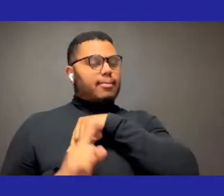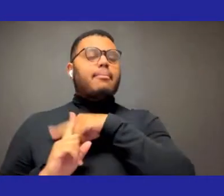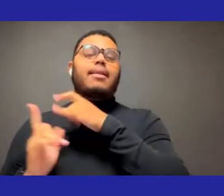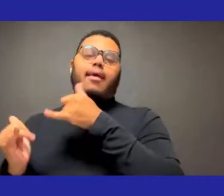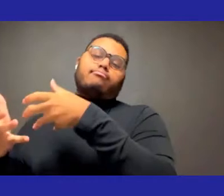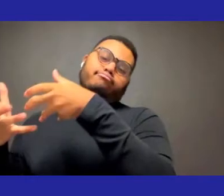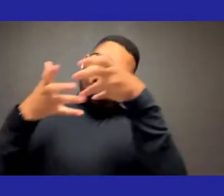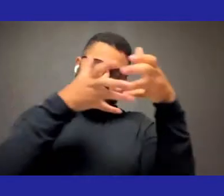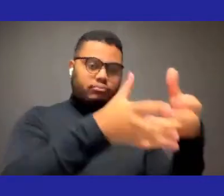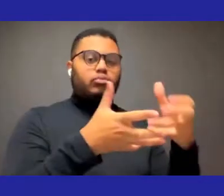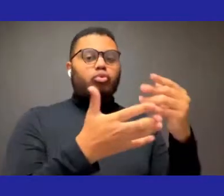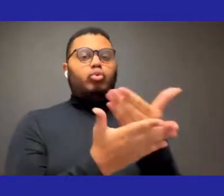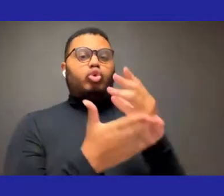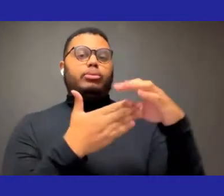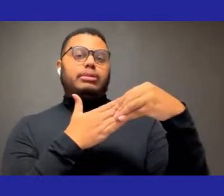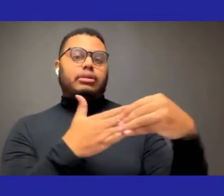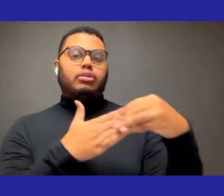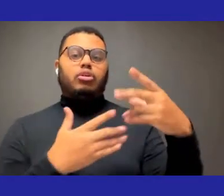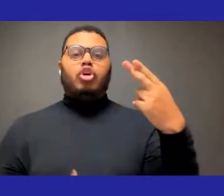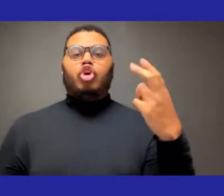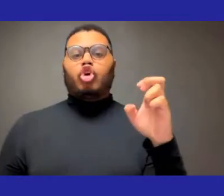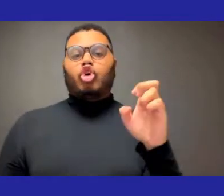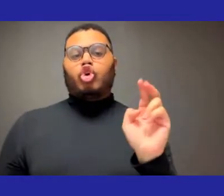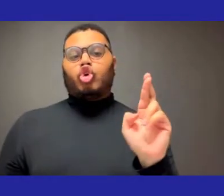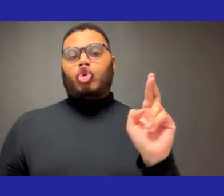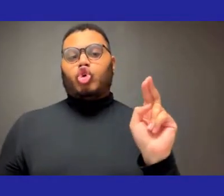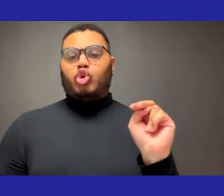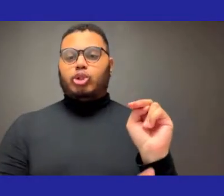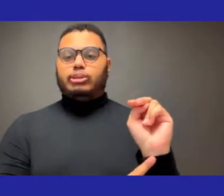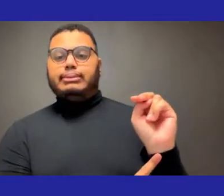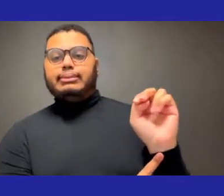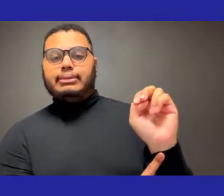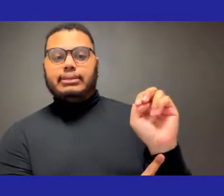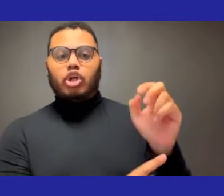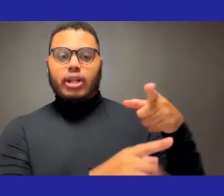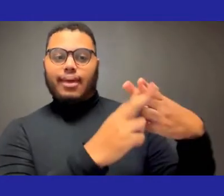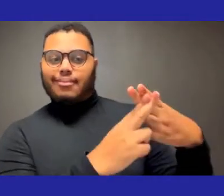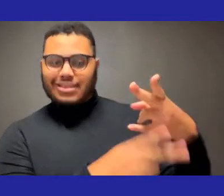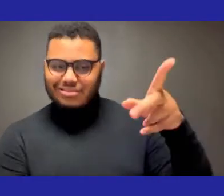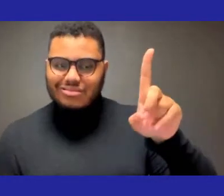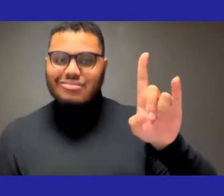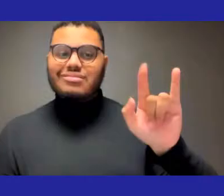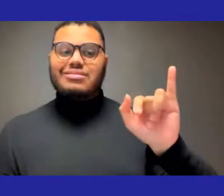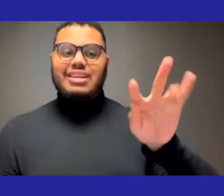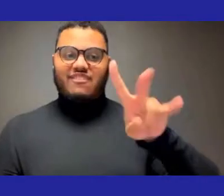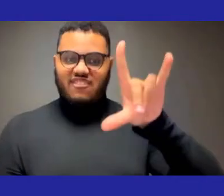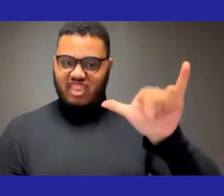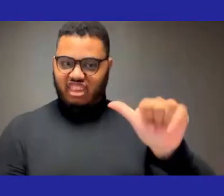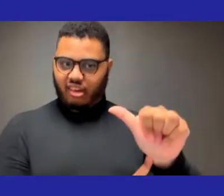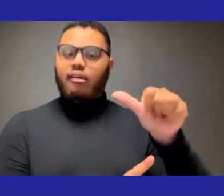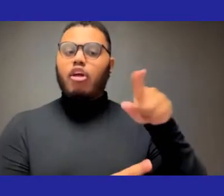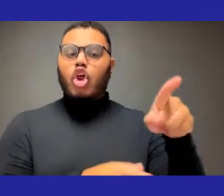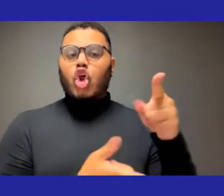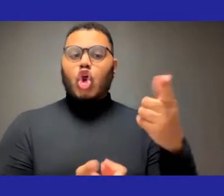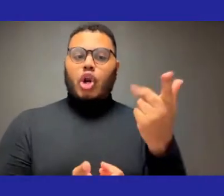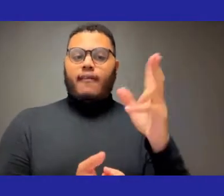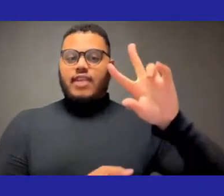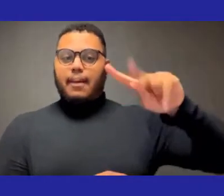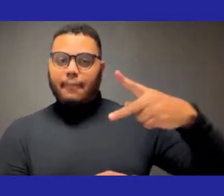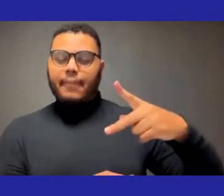leader. Her name is Divya Pathak. She is now the Vice President and Chief Data and AI